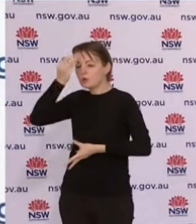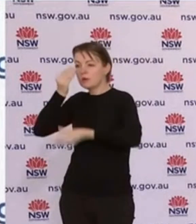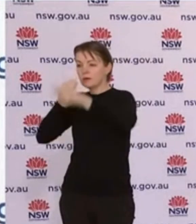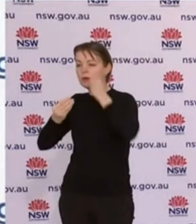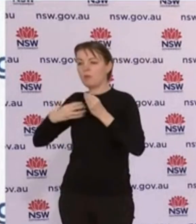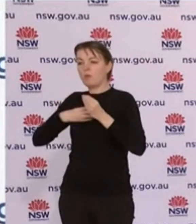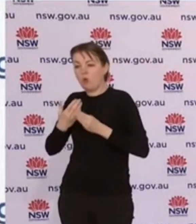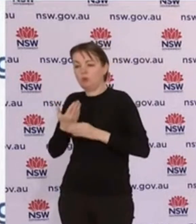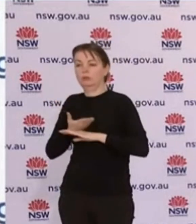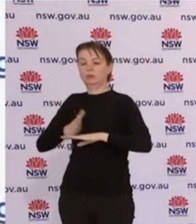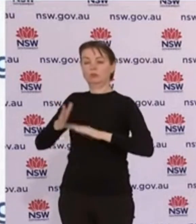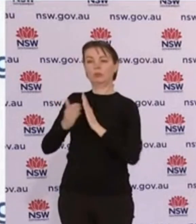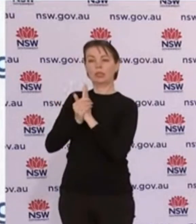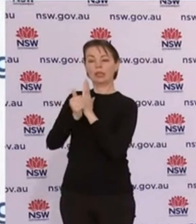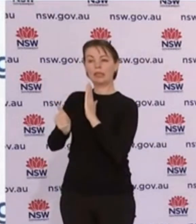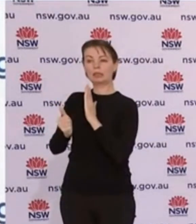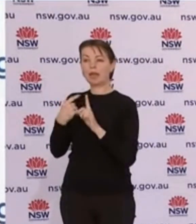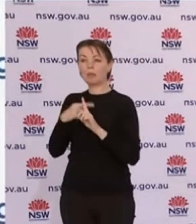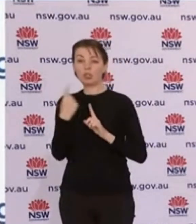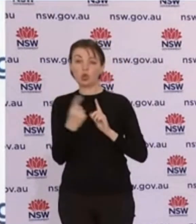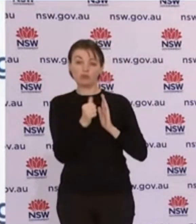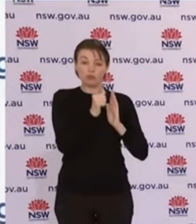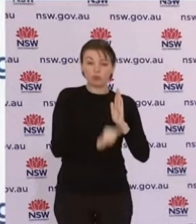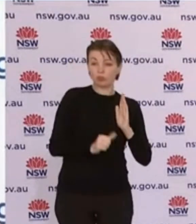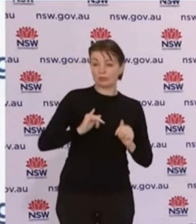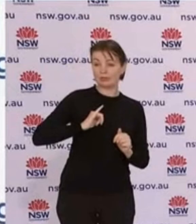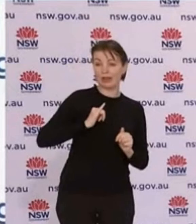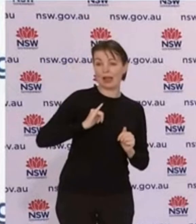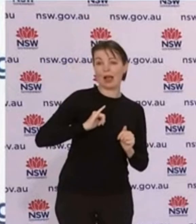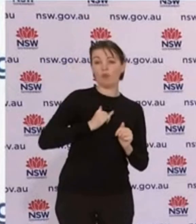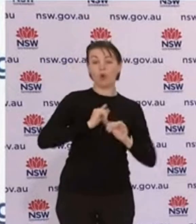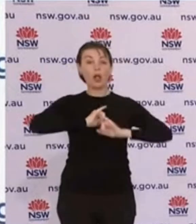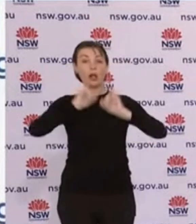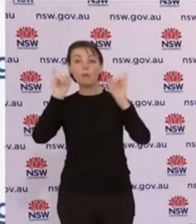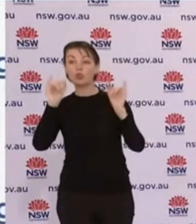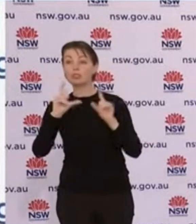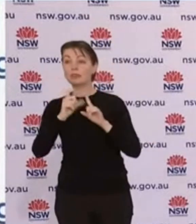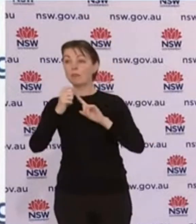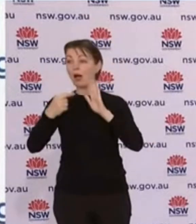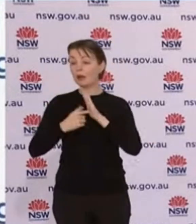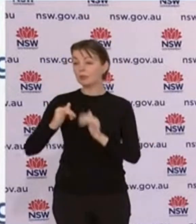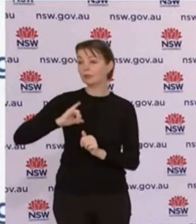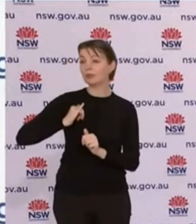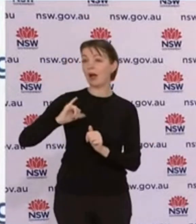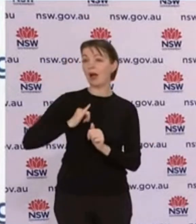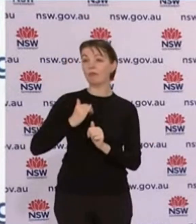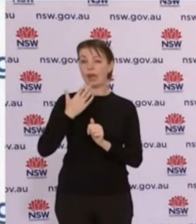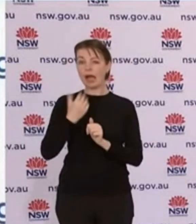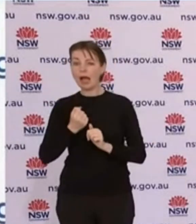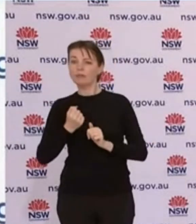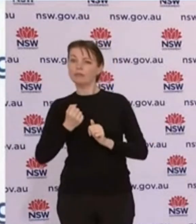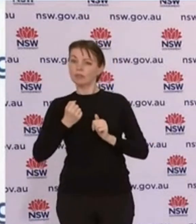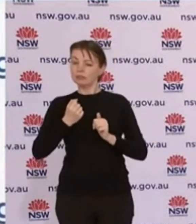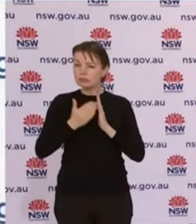also have important skills relevant for ICU, ED staff who also have critical care skills. So there's been a lot of